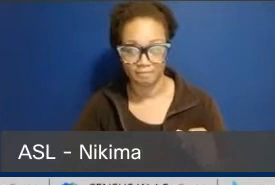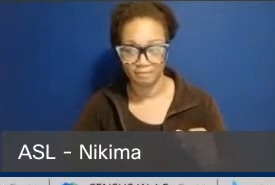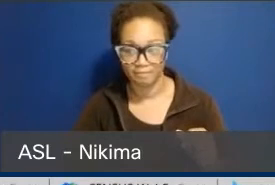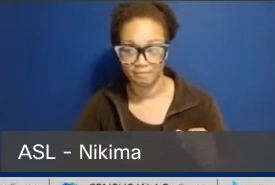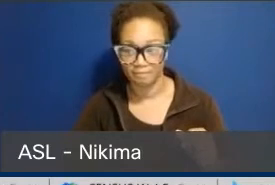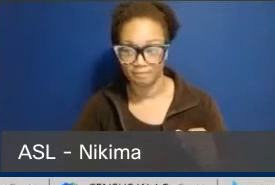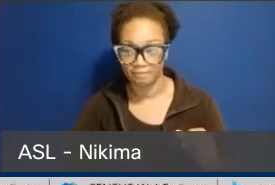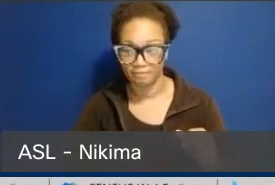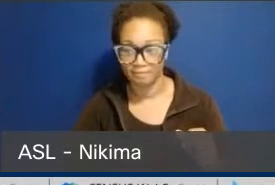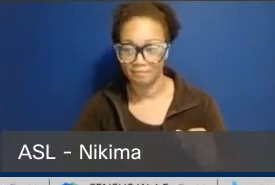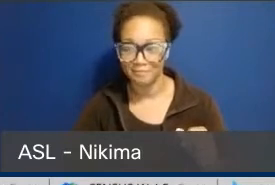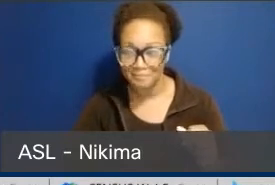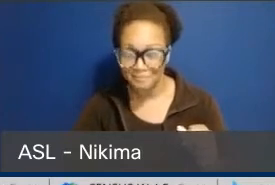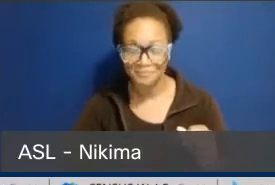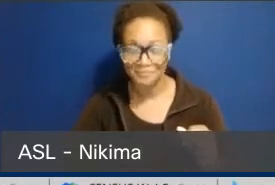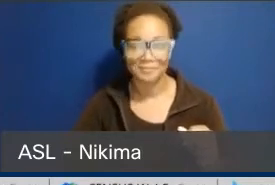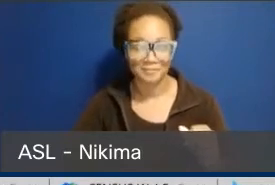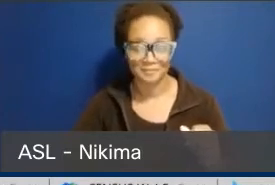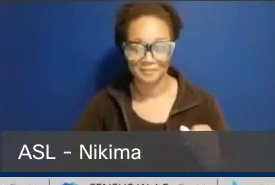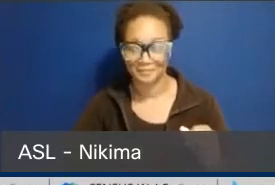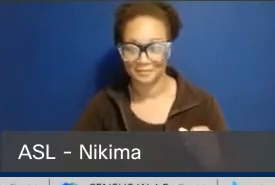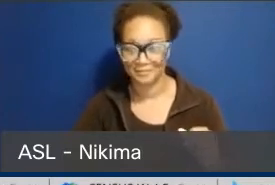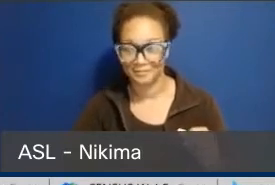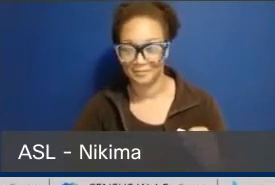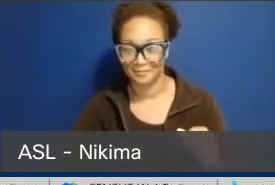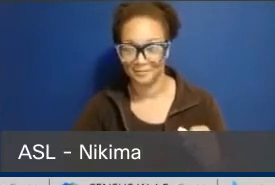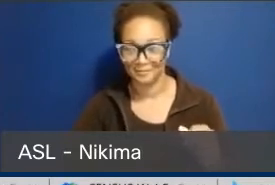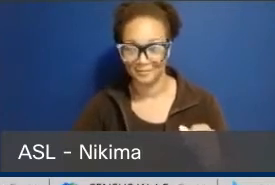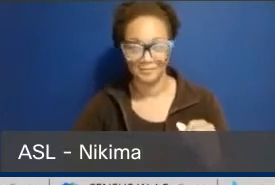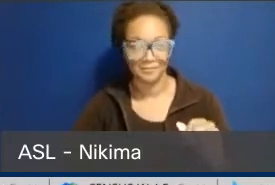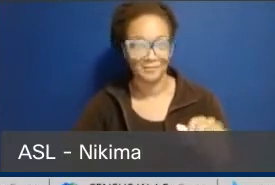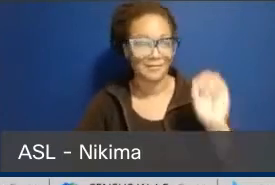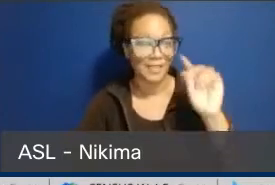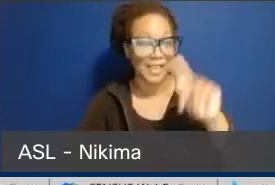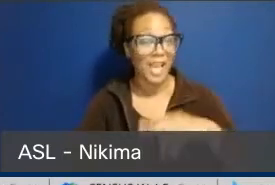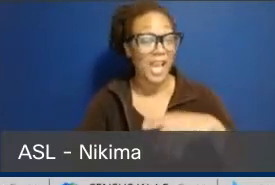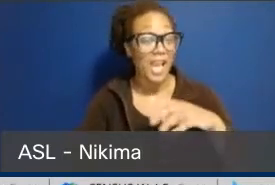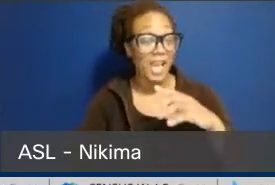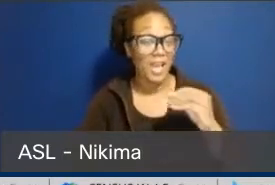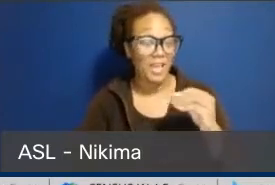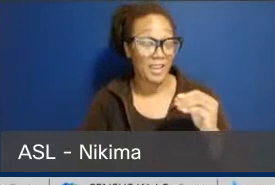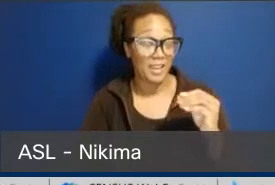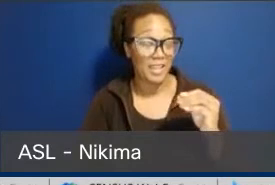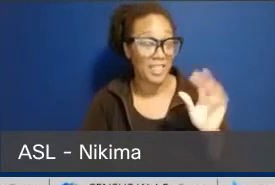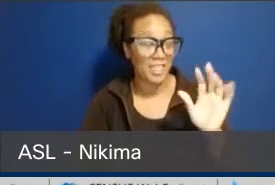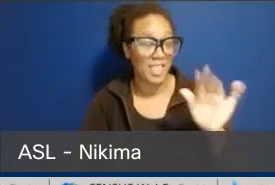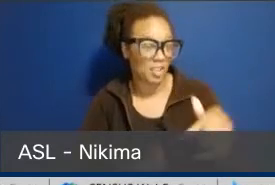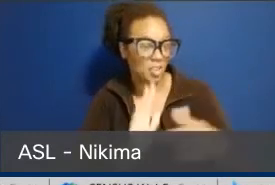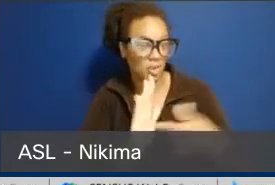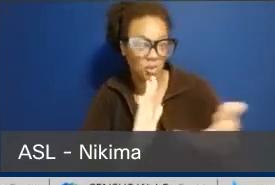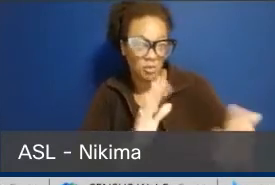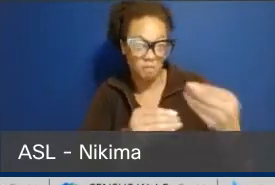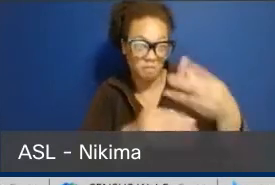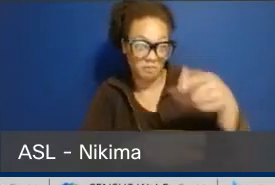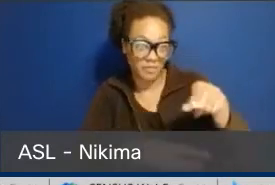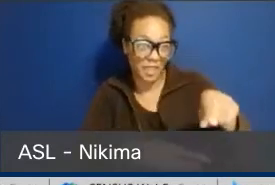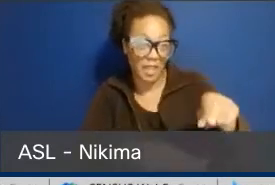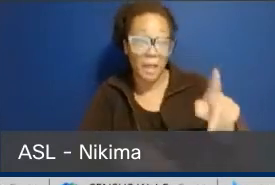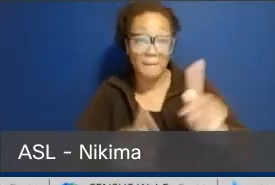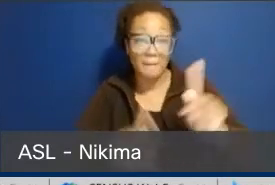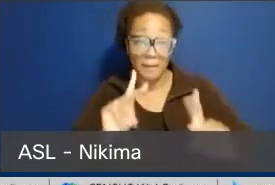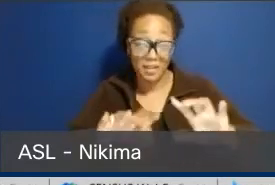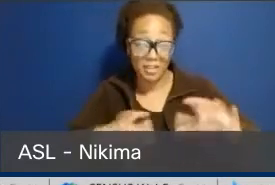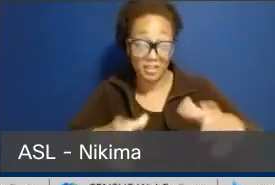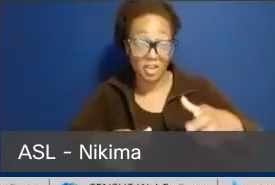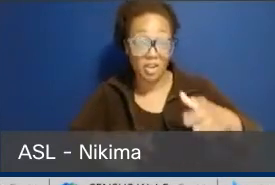Okay. And as they're always smart searches. So there's your population 65 and over. Let's